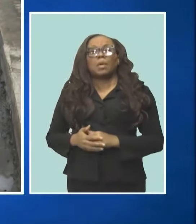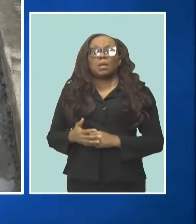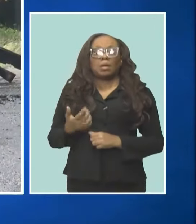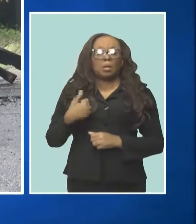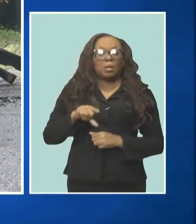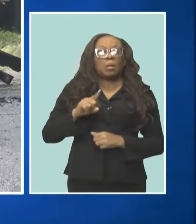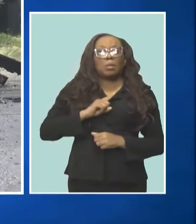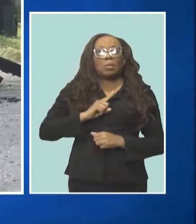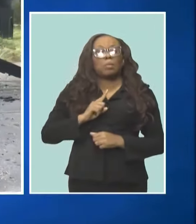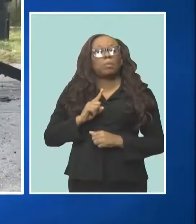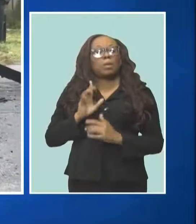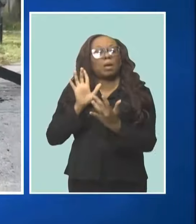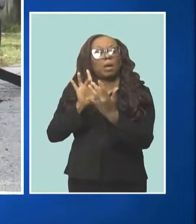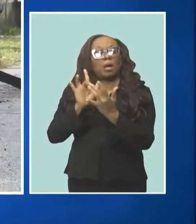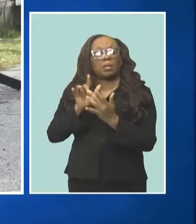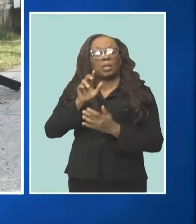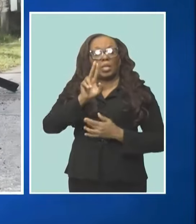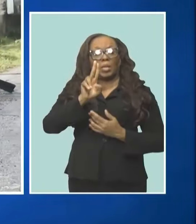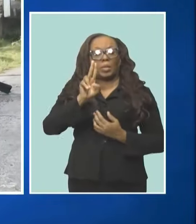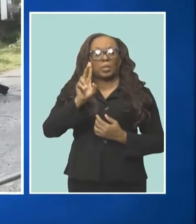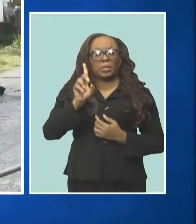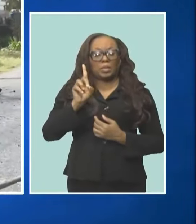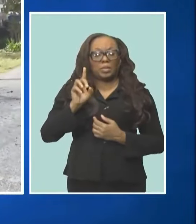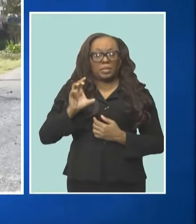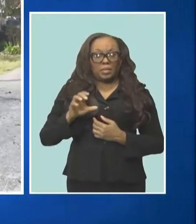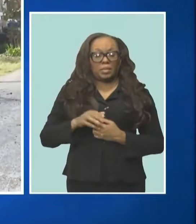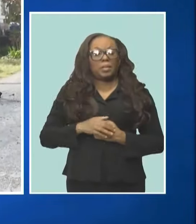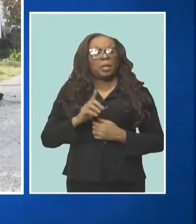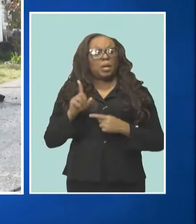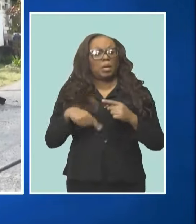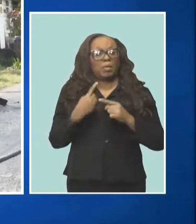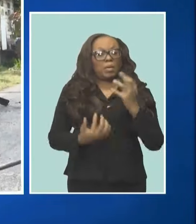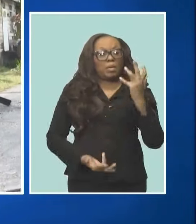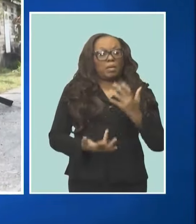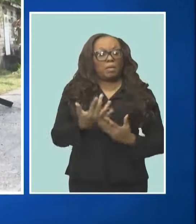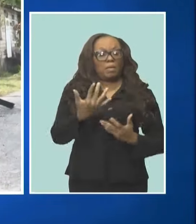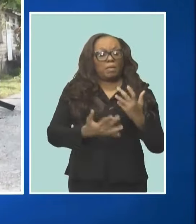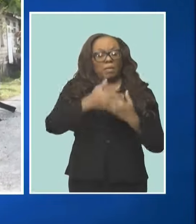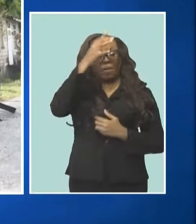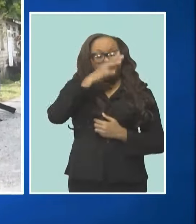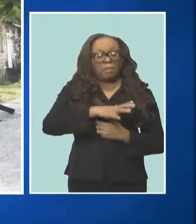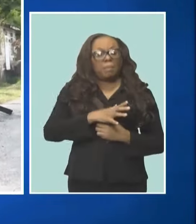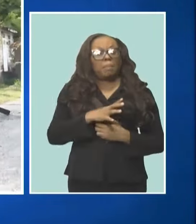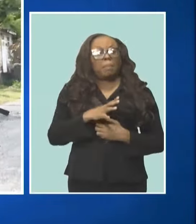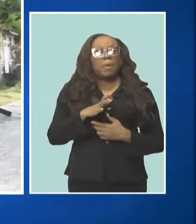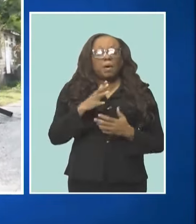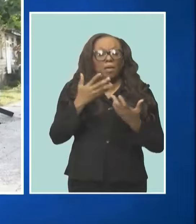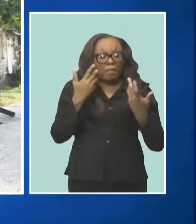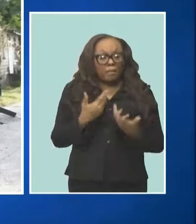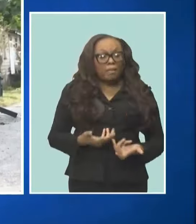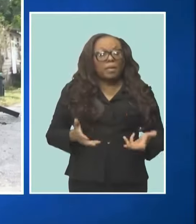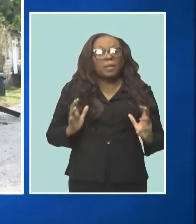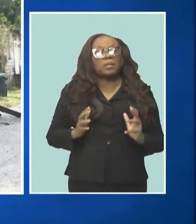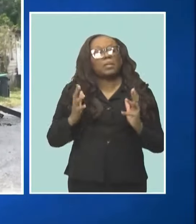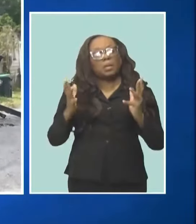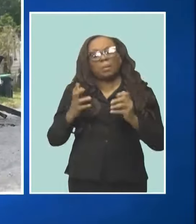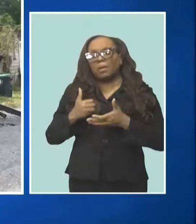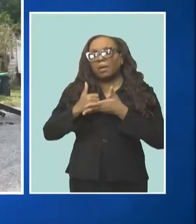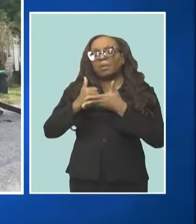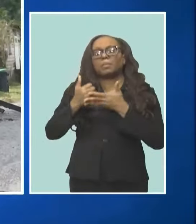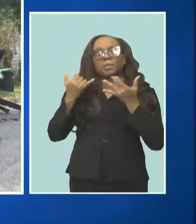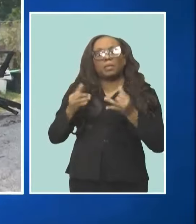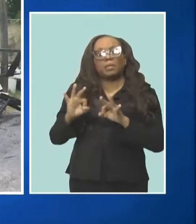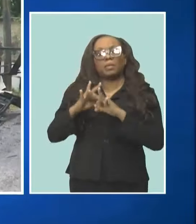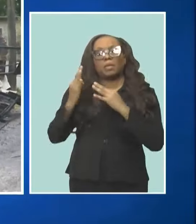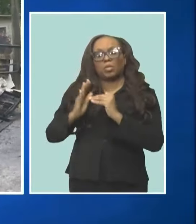UDC as well. After the firemen have done their work, our intention will be to try to help the family rebuild as quickly as possible